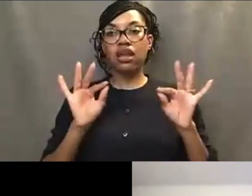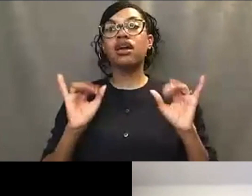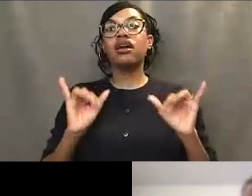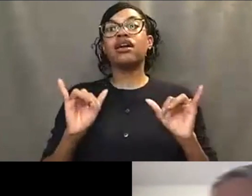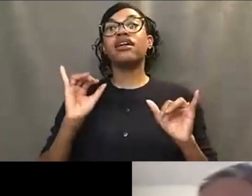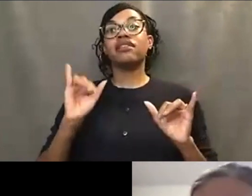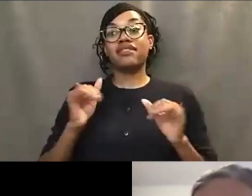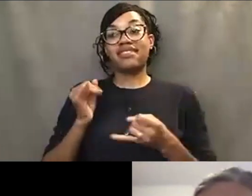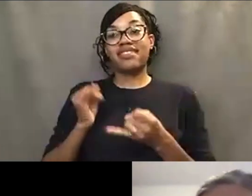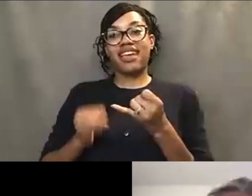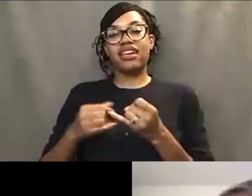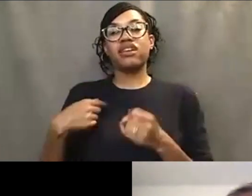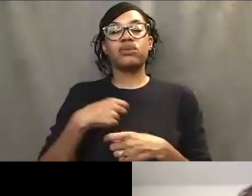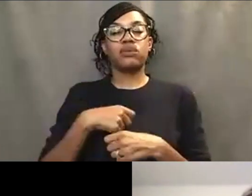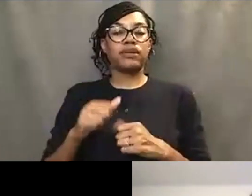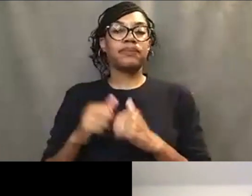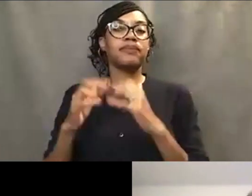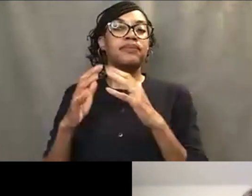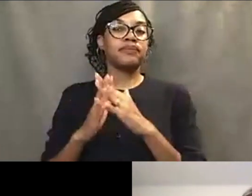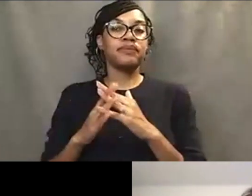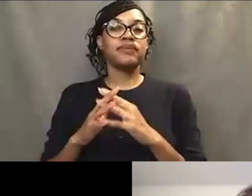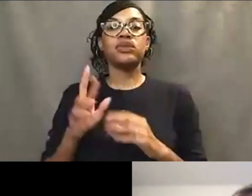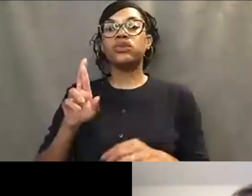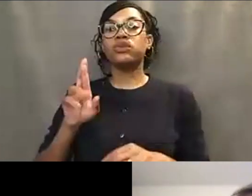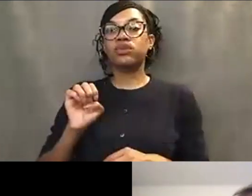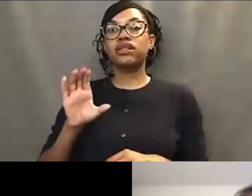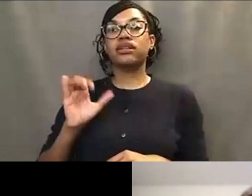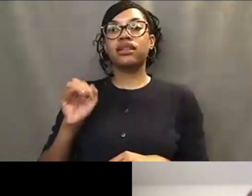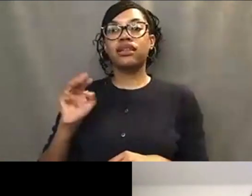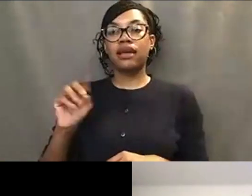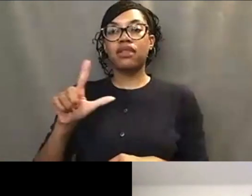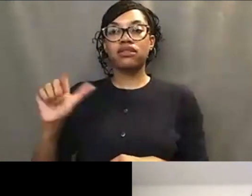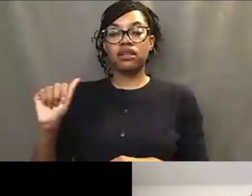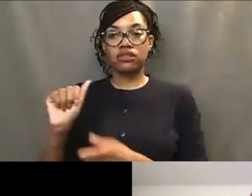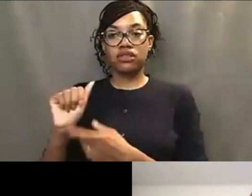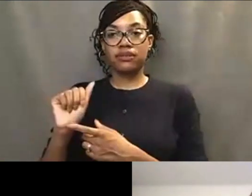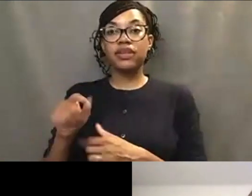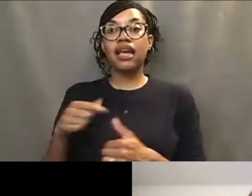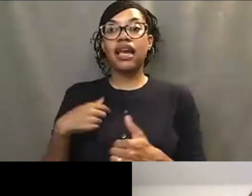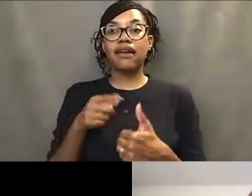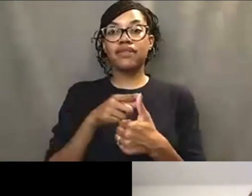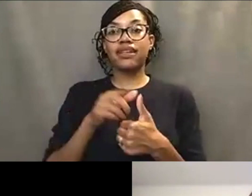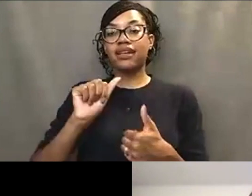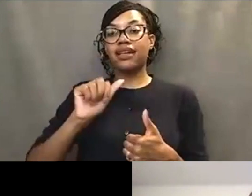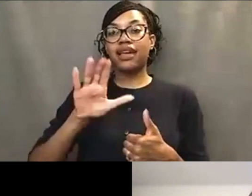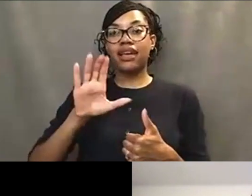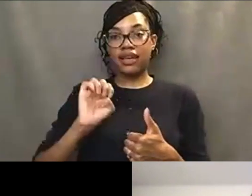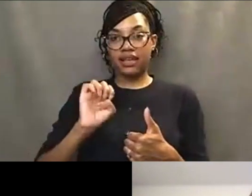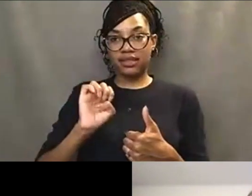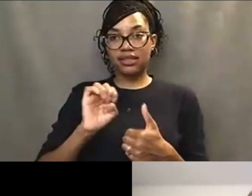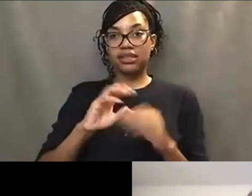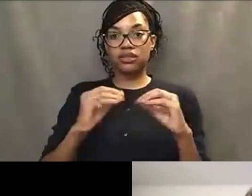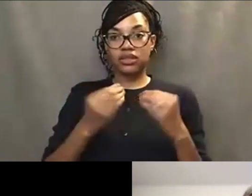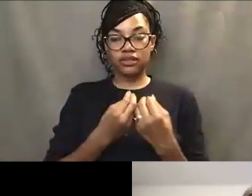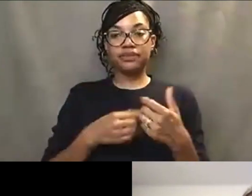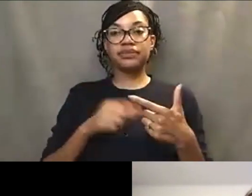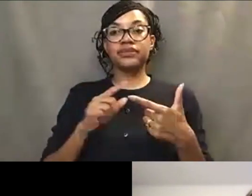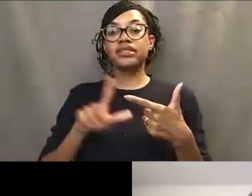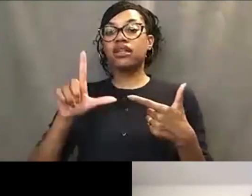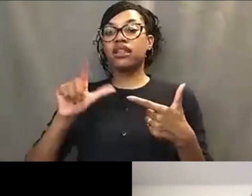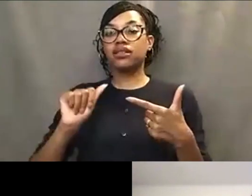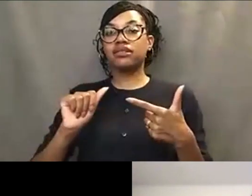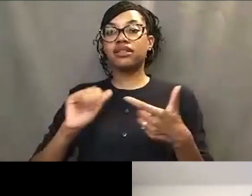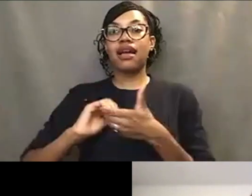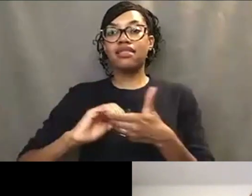4 anchor organizations, ACE, which is the Alliance of Californians for Community Empowerment, the Los Angeles Alliance for a